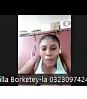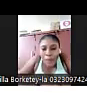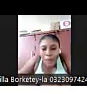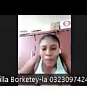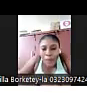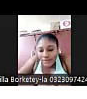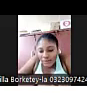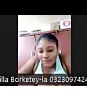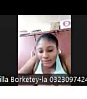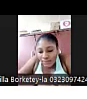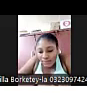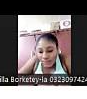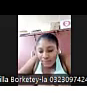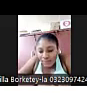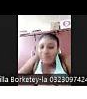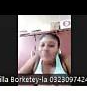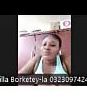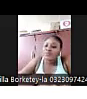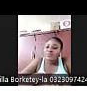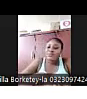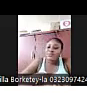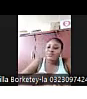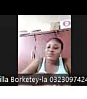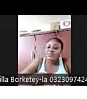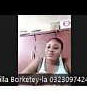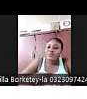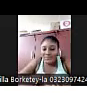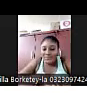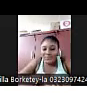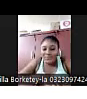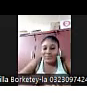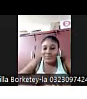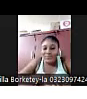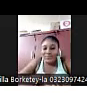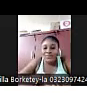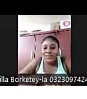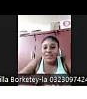yes, so spell Dev. Yes, spell Dev.